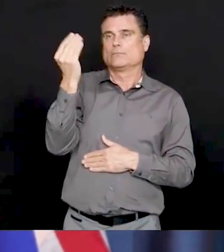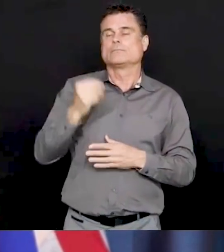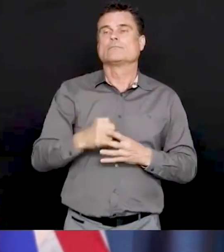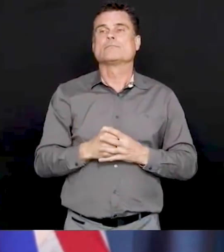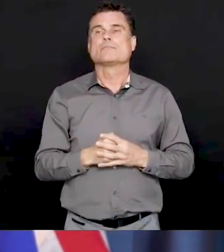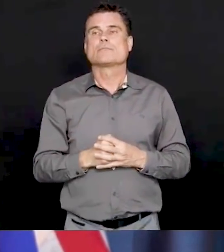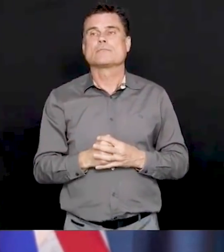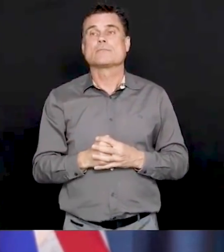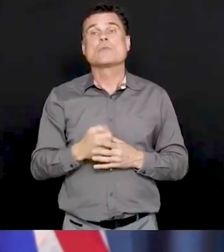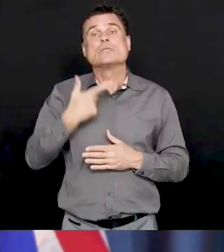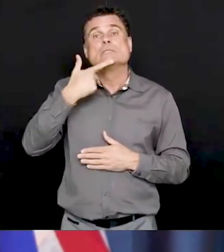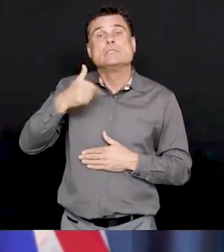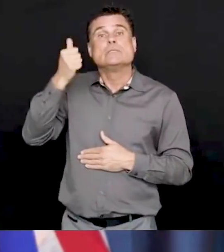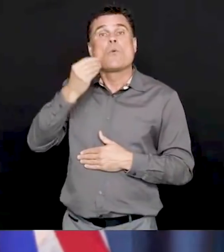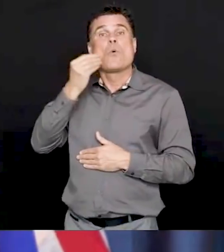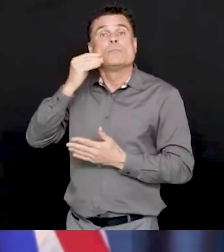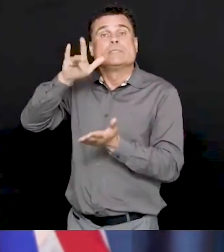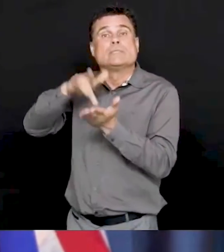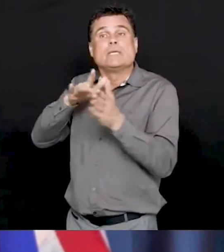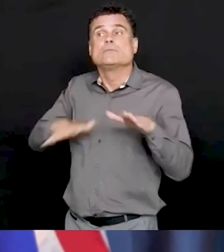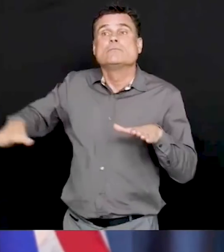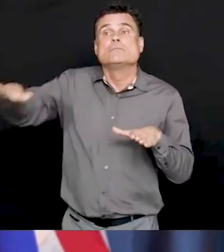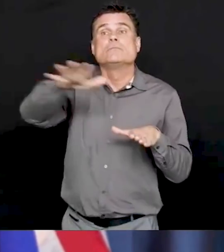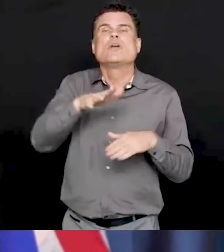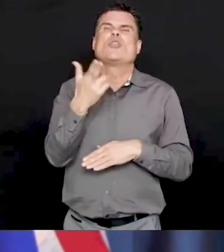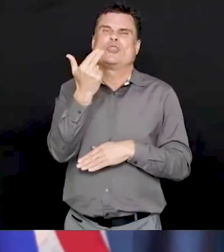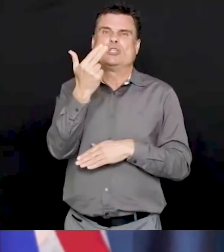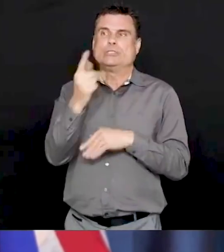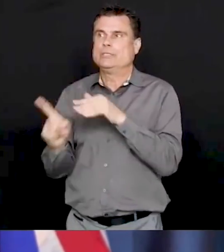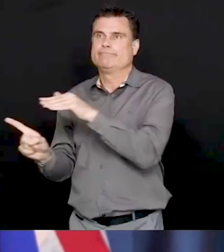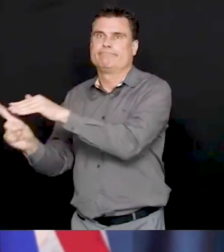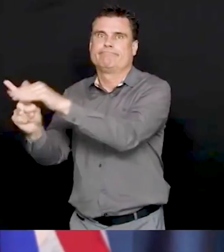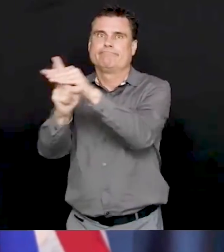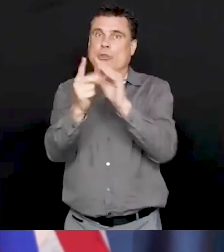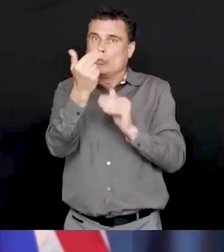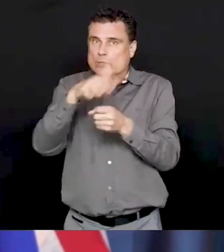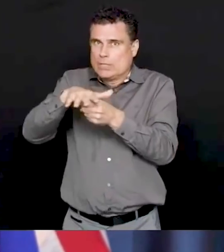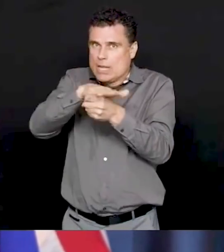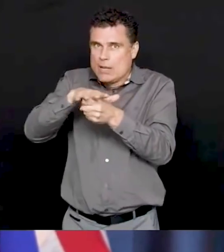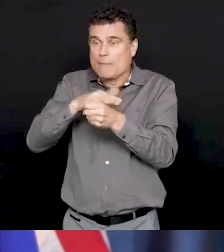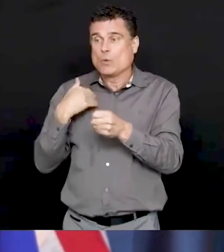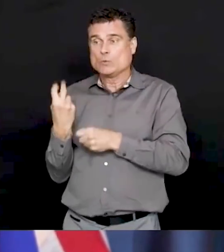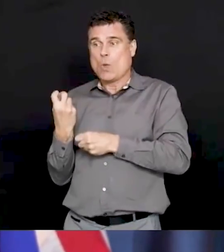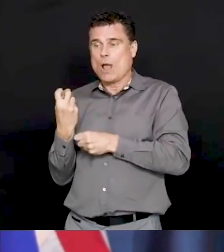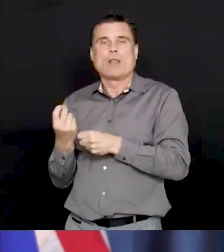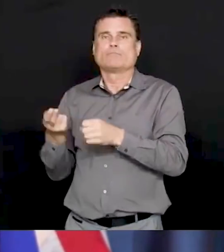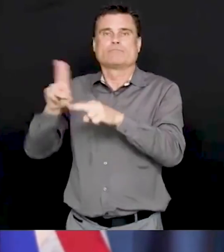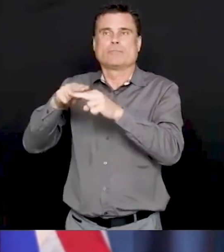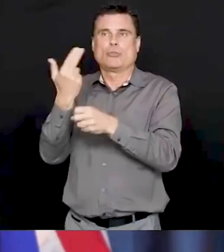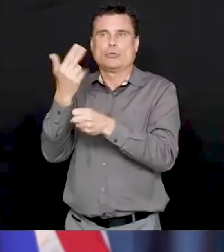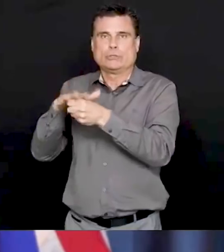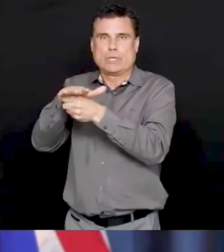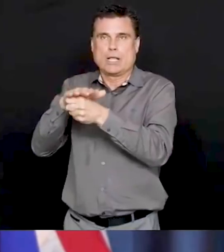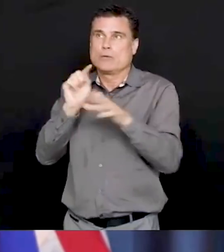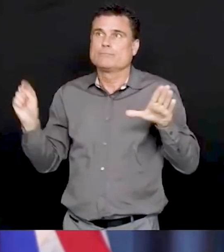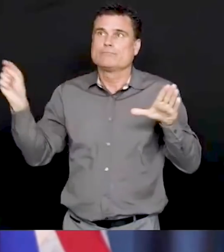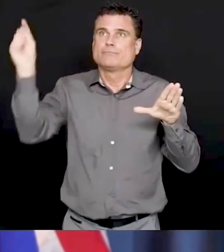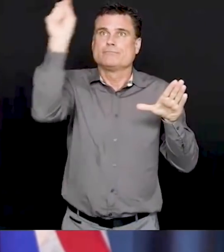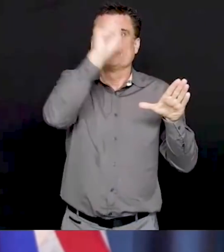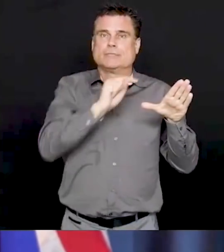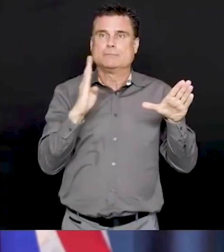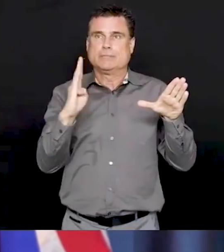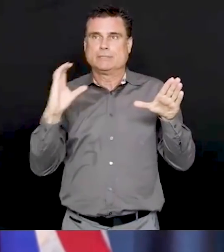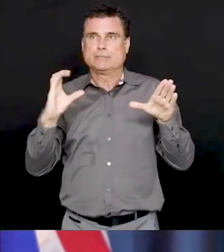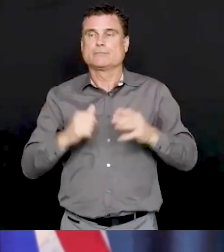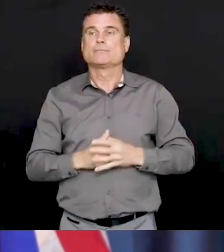all of which are in the Fraser and Vancouver Coastal Health areas. As of today, we have 106